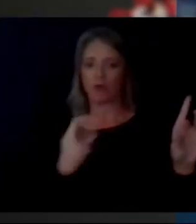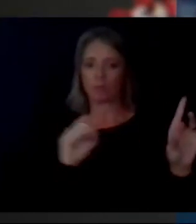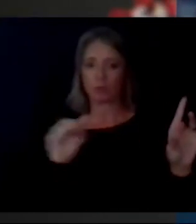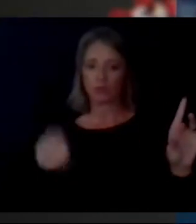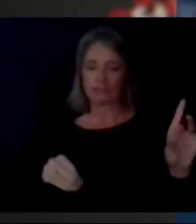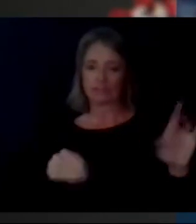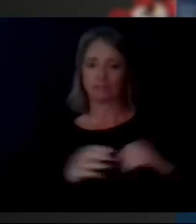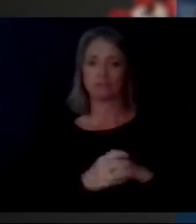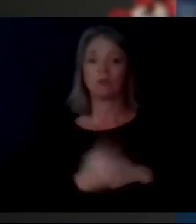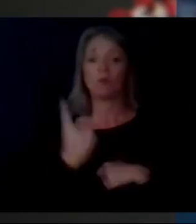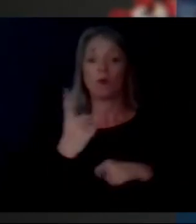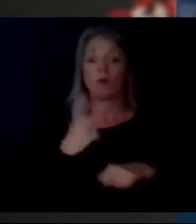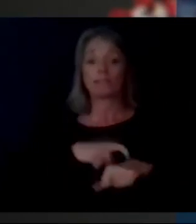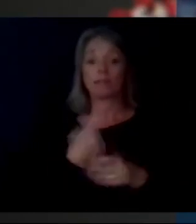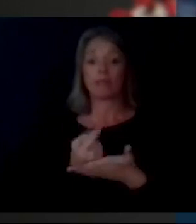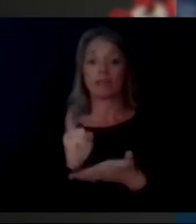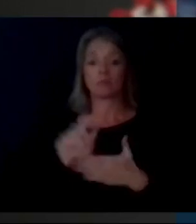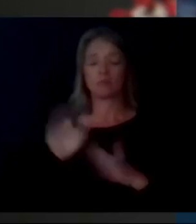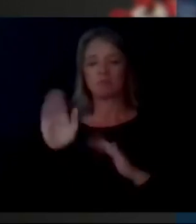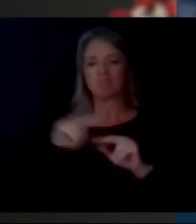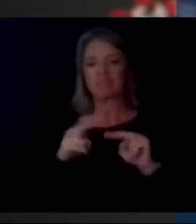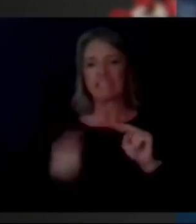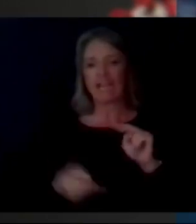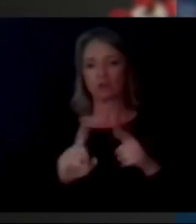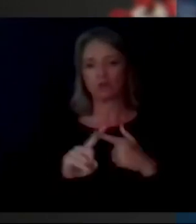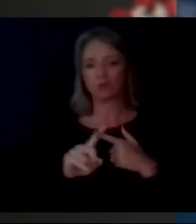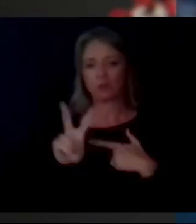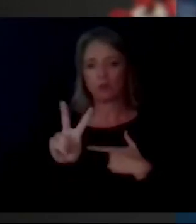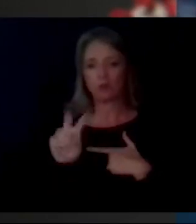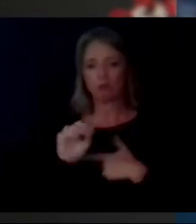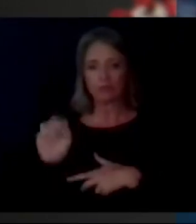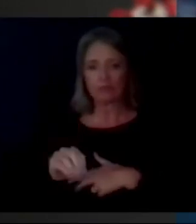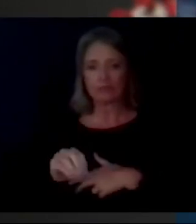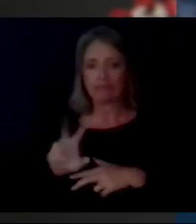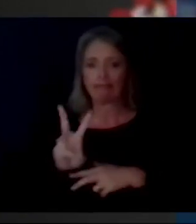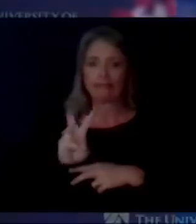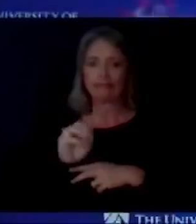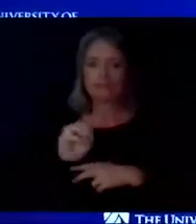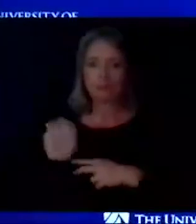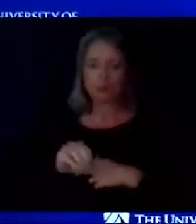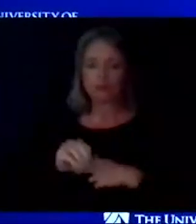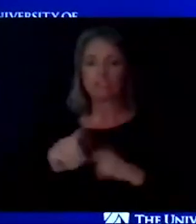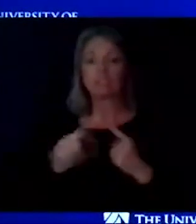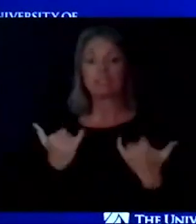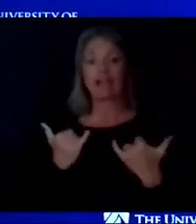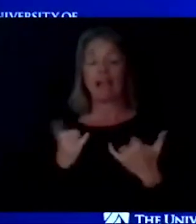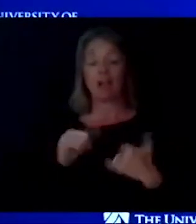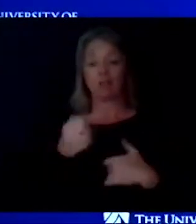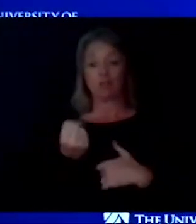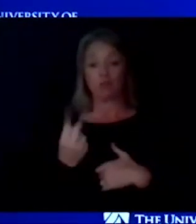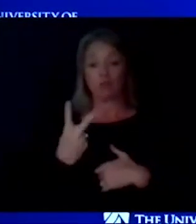down to 2% and then 6%. We have 12%. We seem to hang out about that.